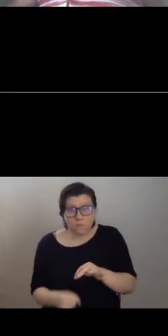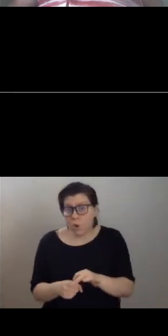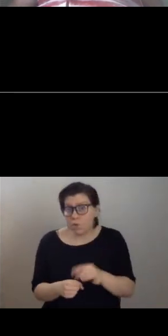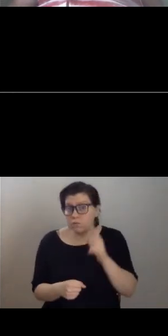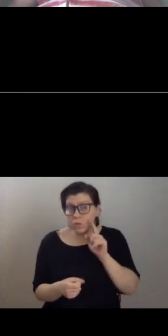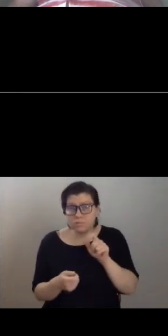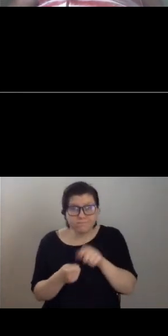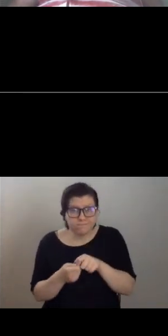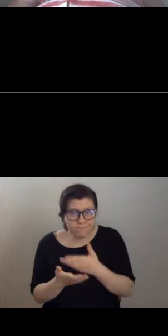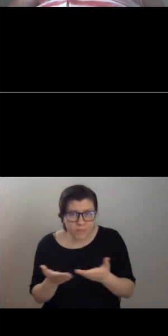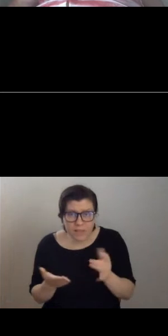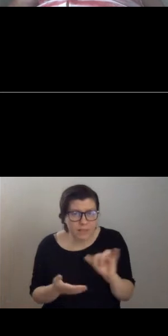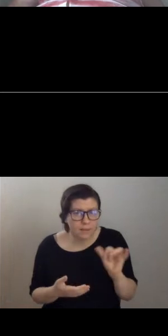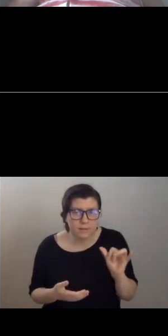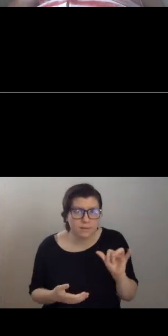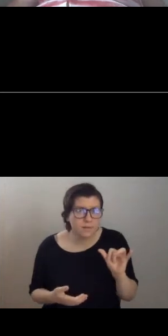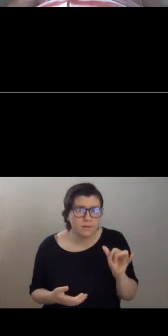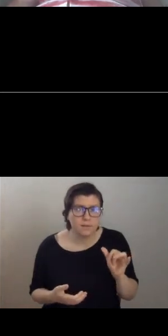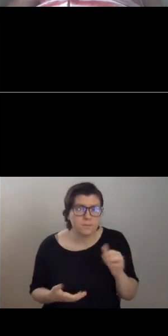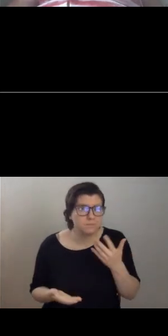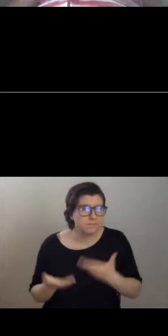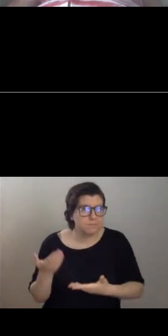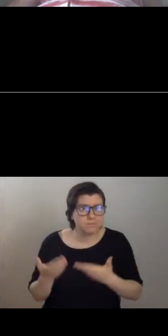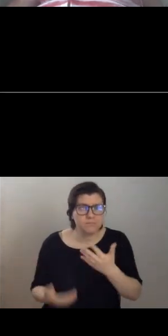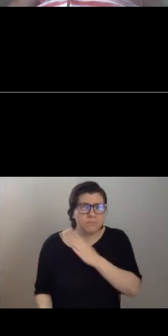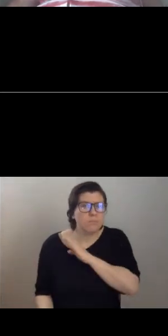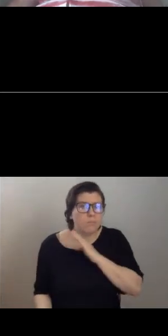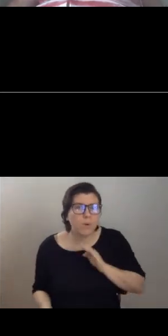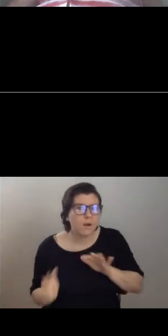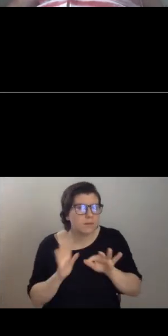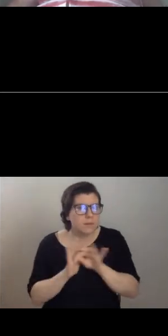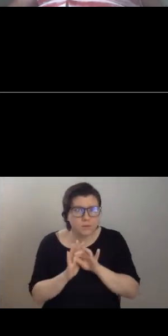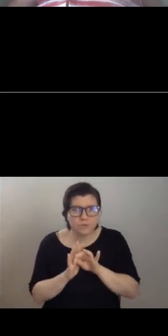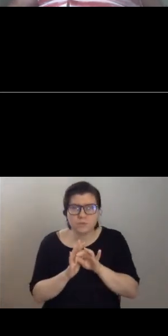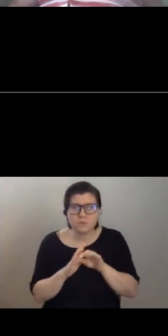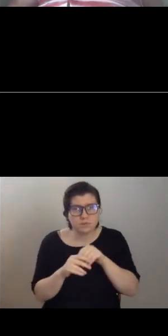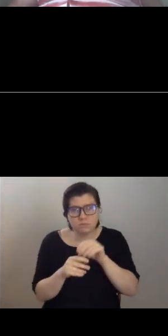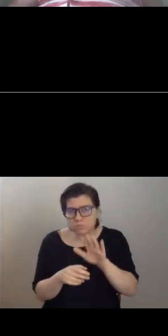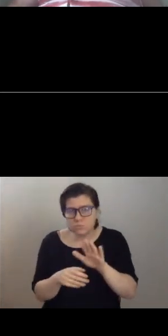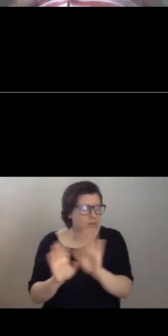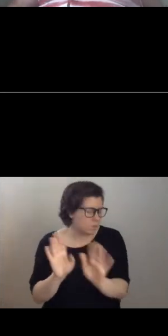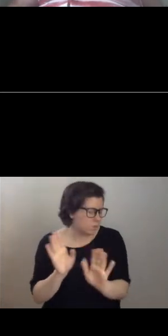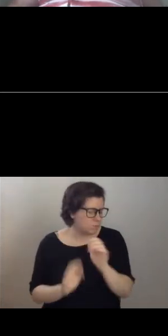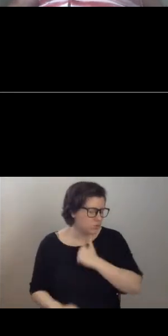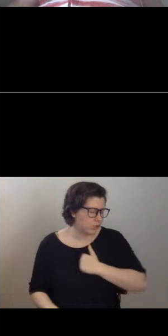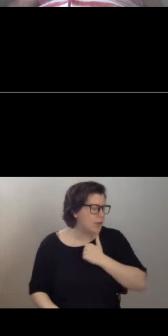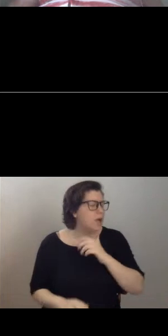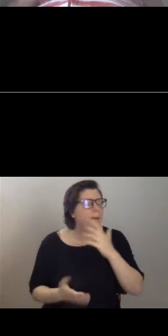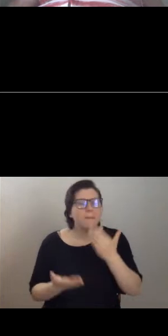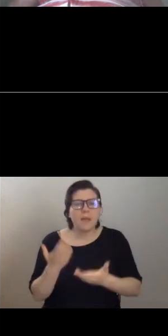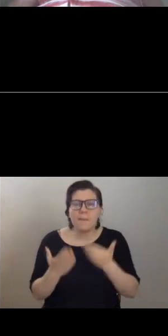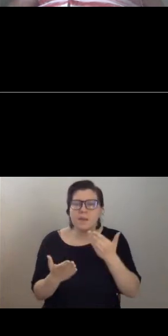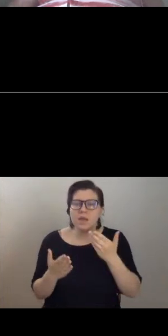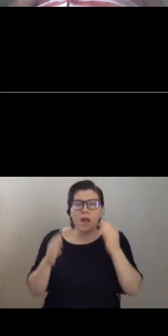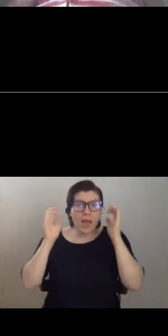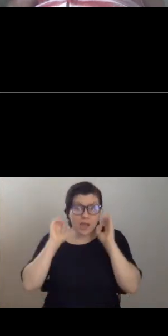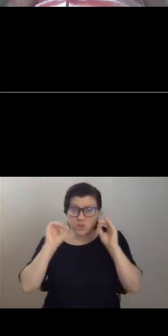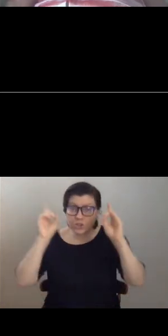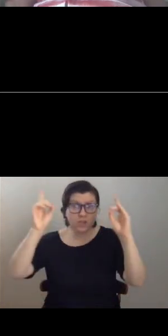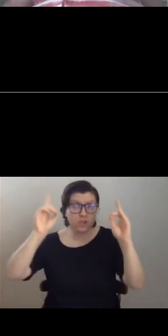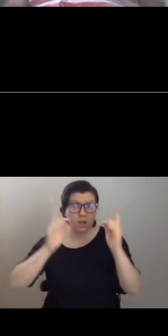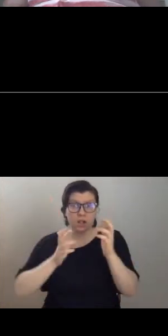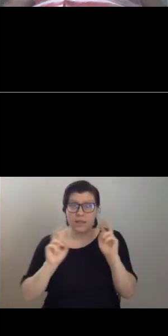like maybe there's a board of elections in your area, I mean, not board of elections, maybe there's educational things